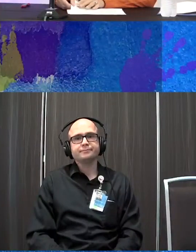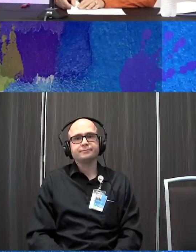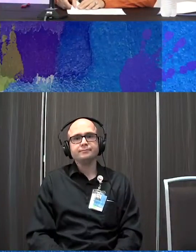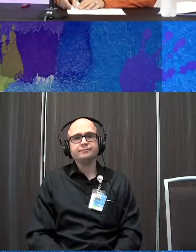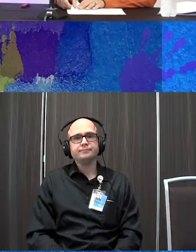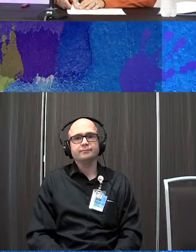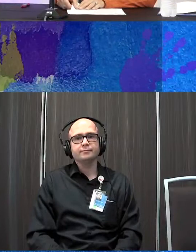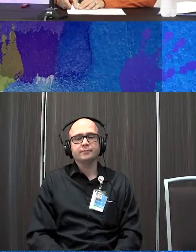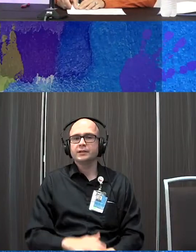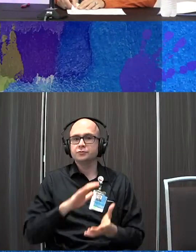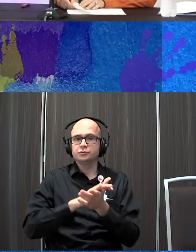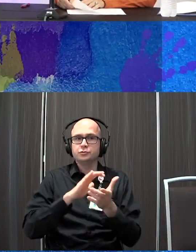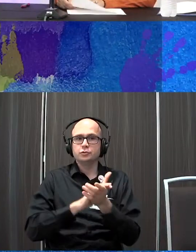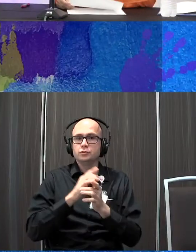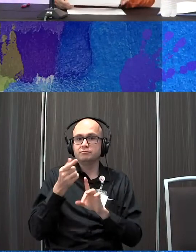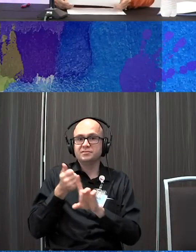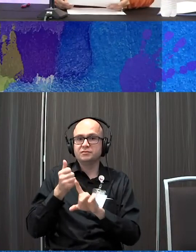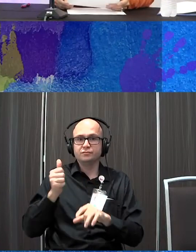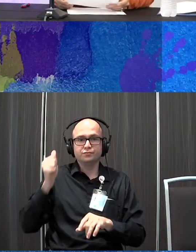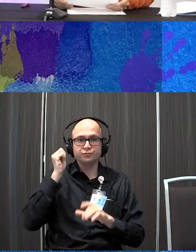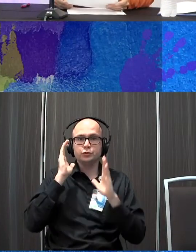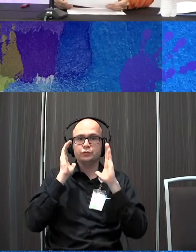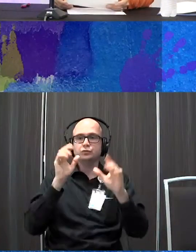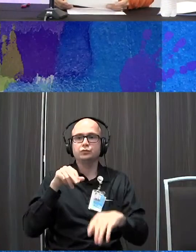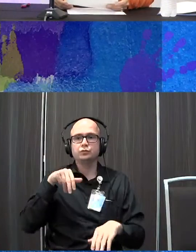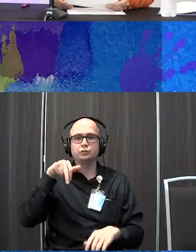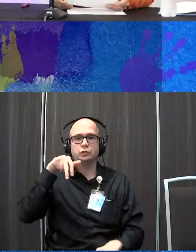At one of his schools, he was refusing to walk down the hallway,